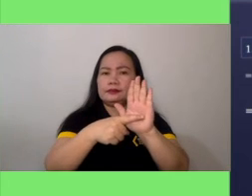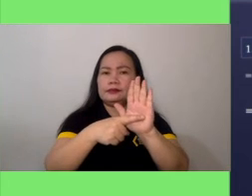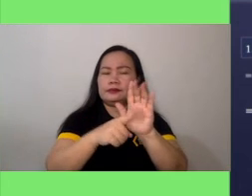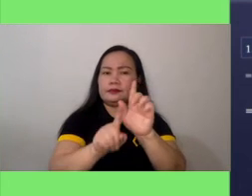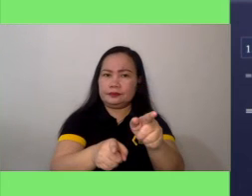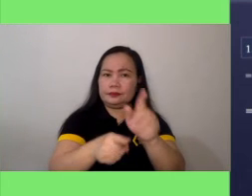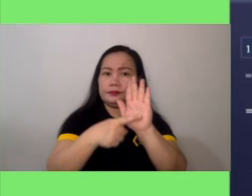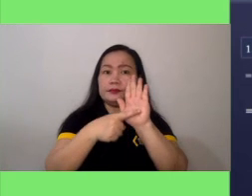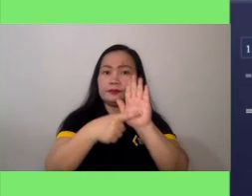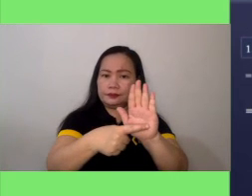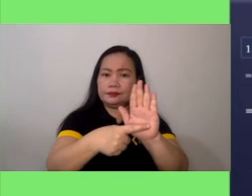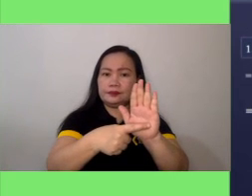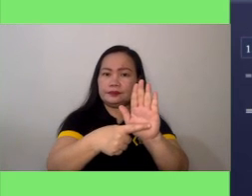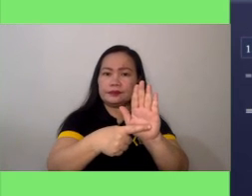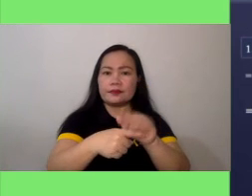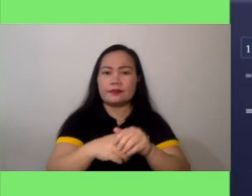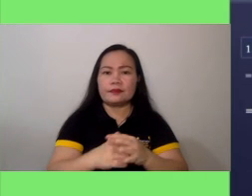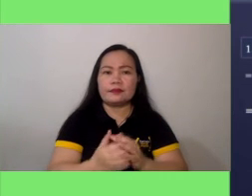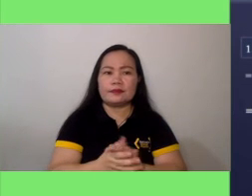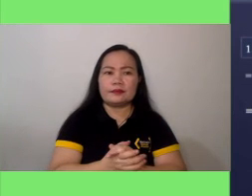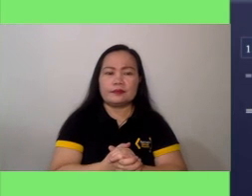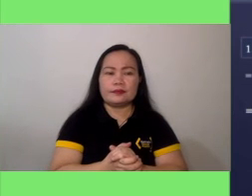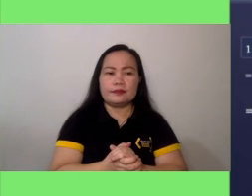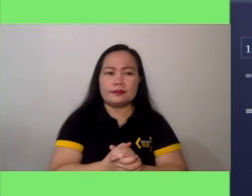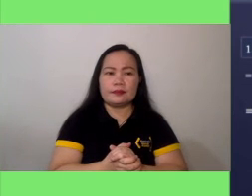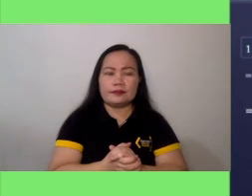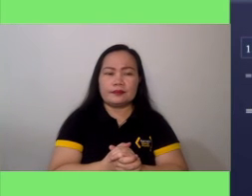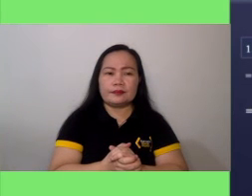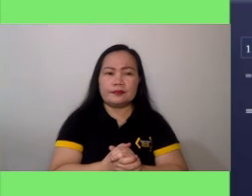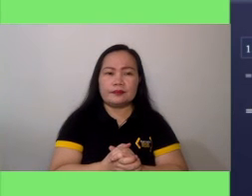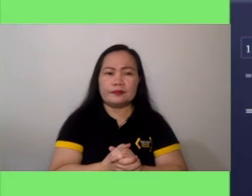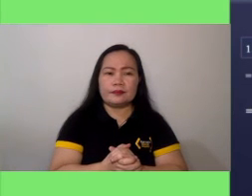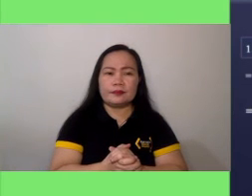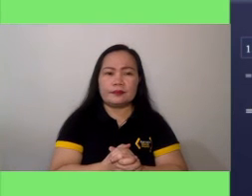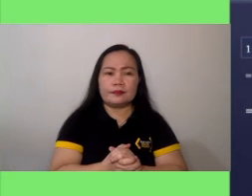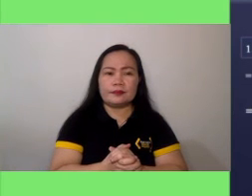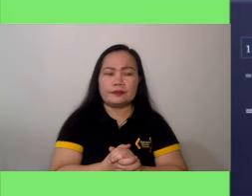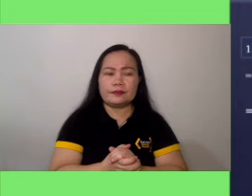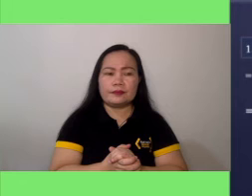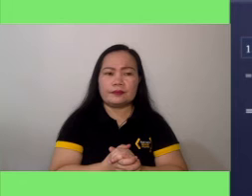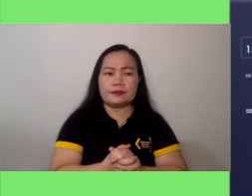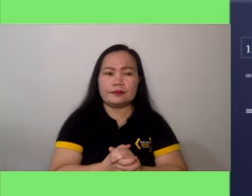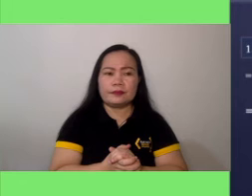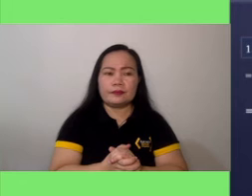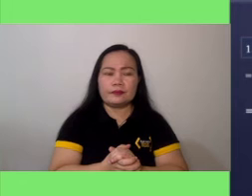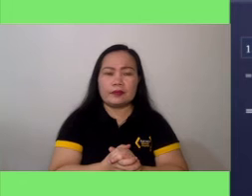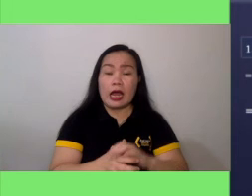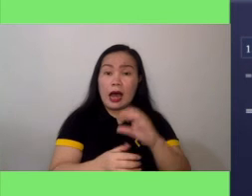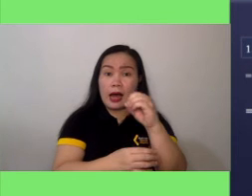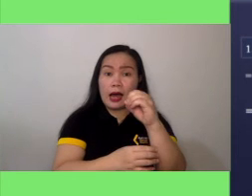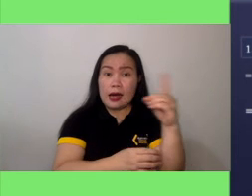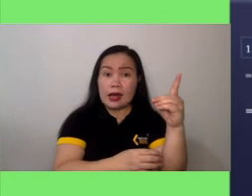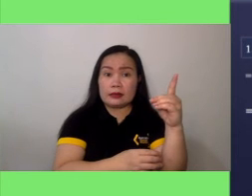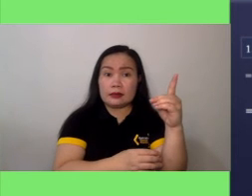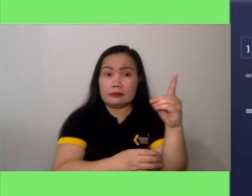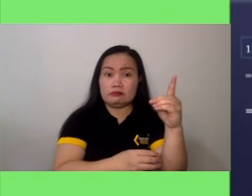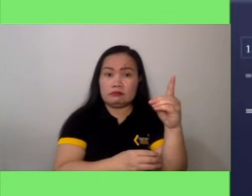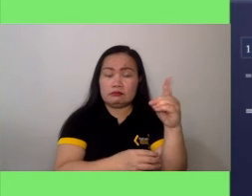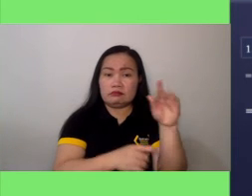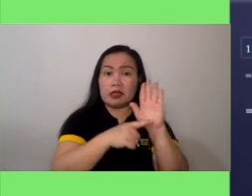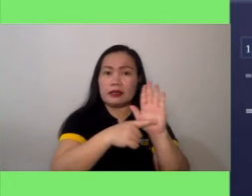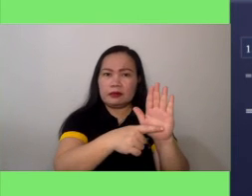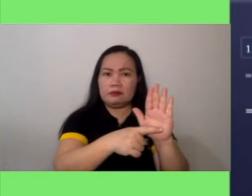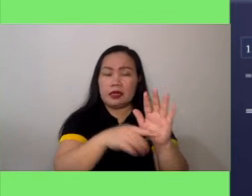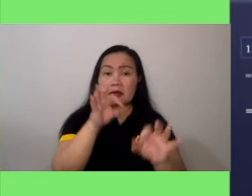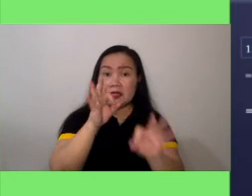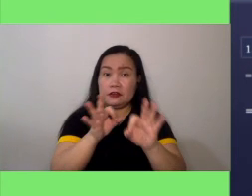number, kapag tatlo ang negative sign mo, pag add yung bilang odd number negative. Okay?